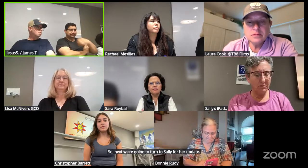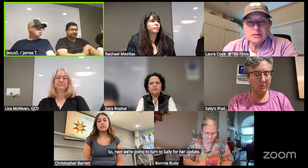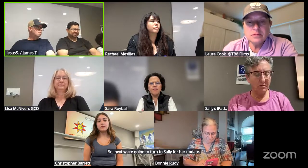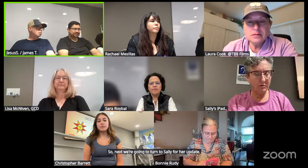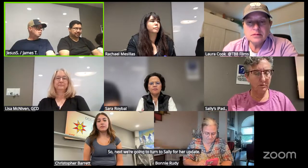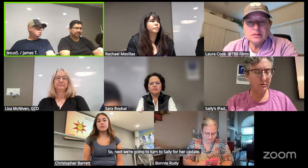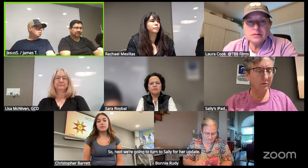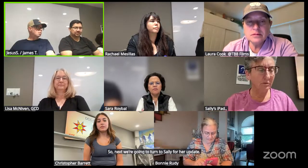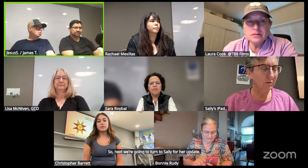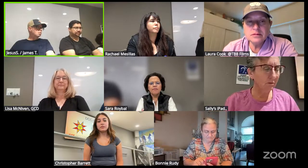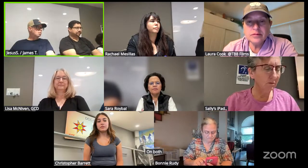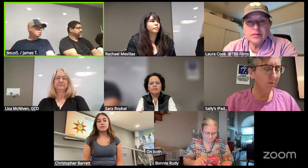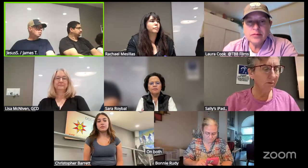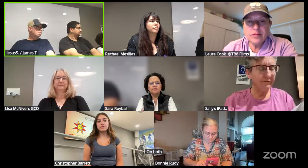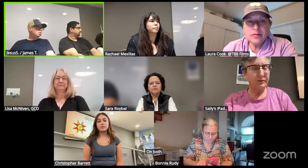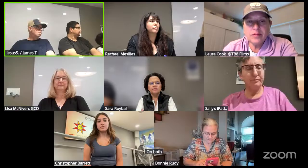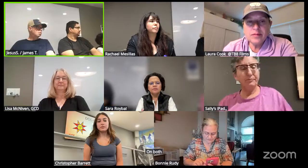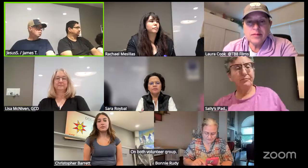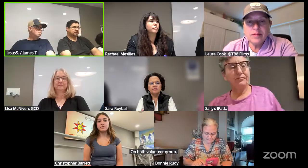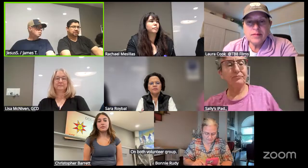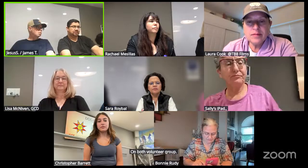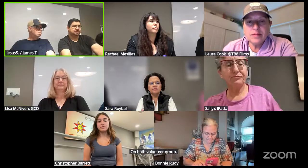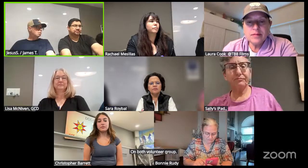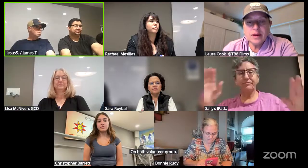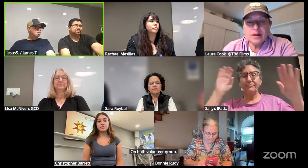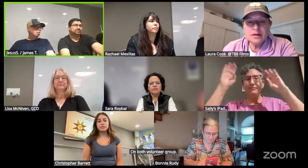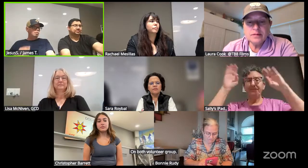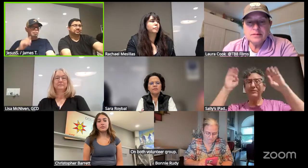on the volunteer group.